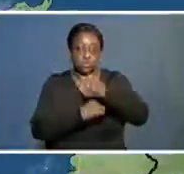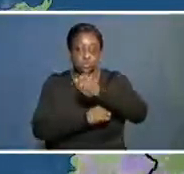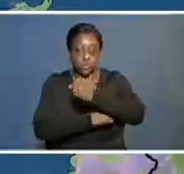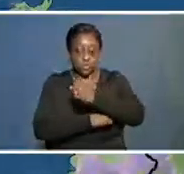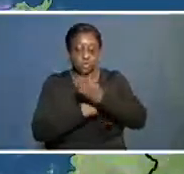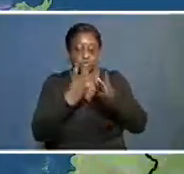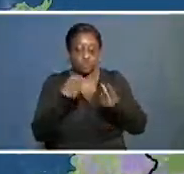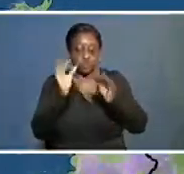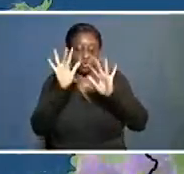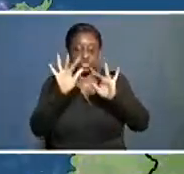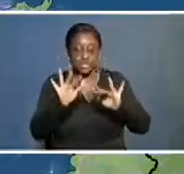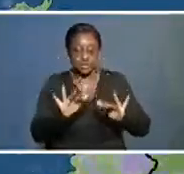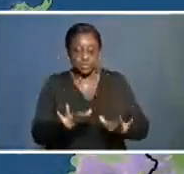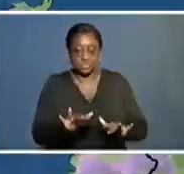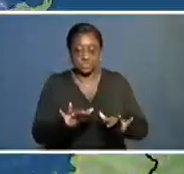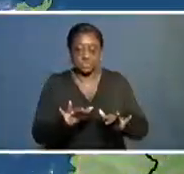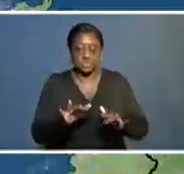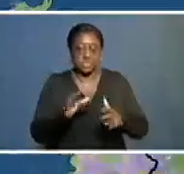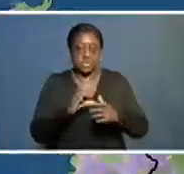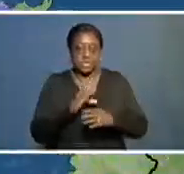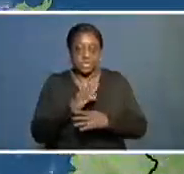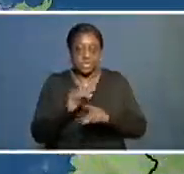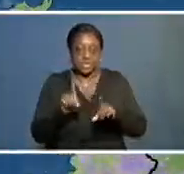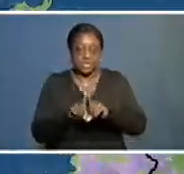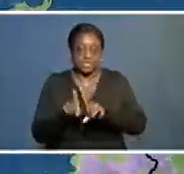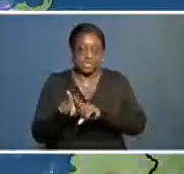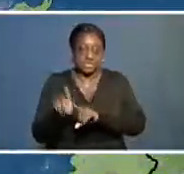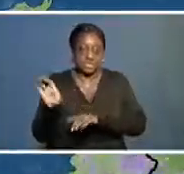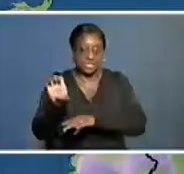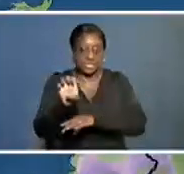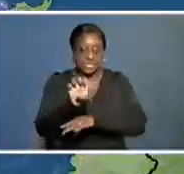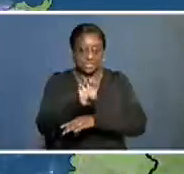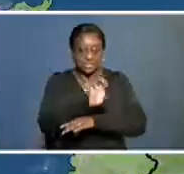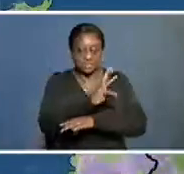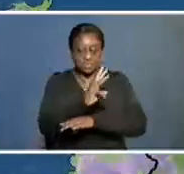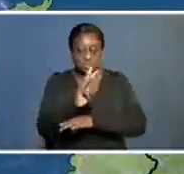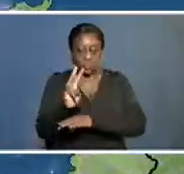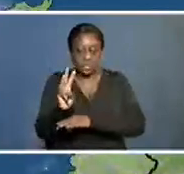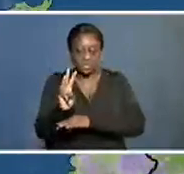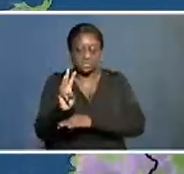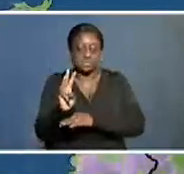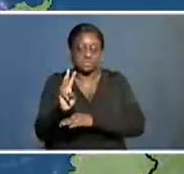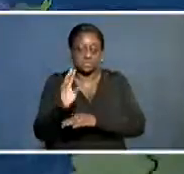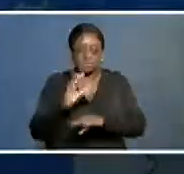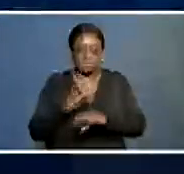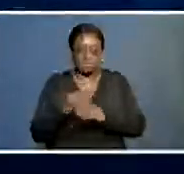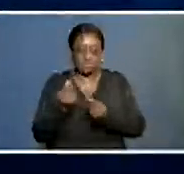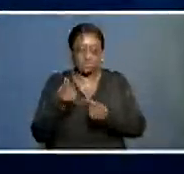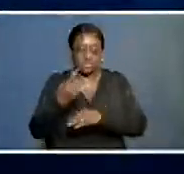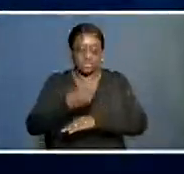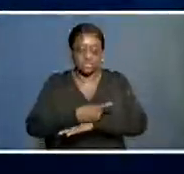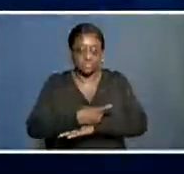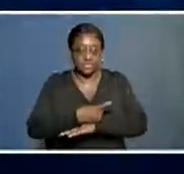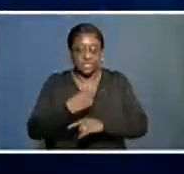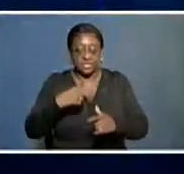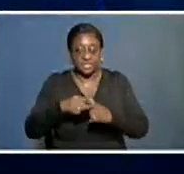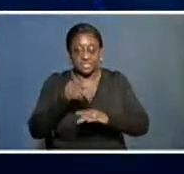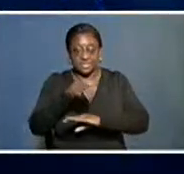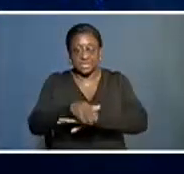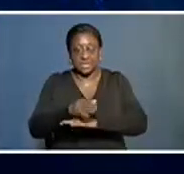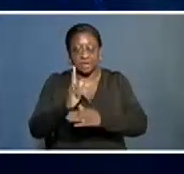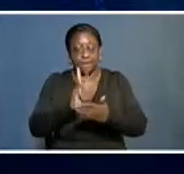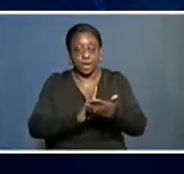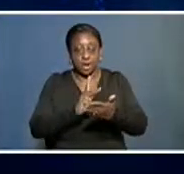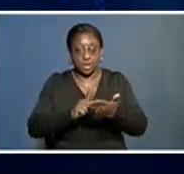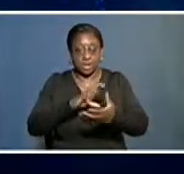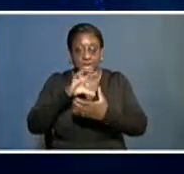pockets of isolated showers and thunderstorms as they trek from the east towards the west over the next day and a half. Tonight, though, we're going in for partly cloudy